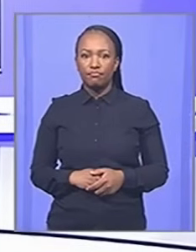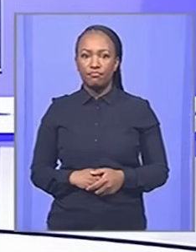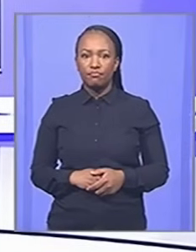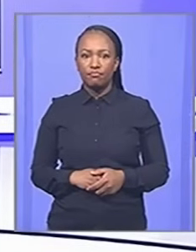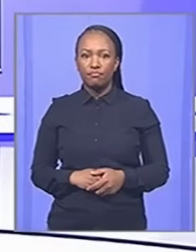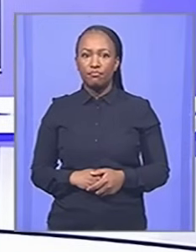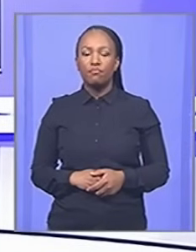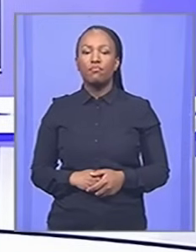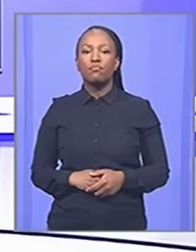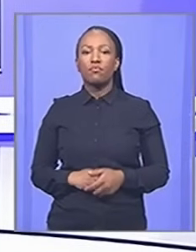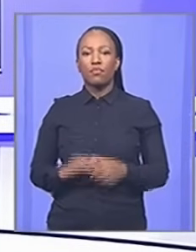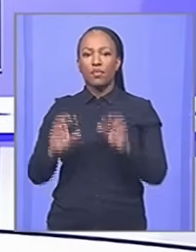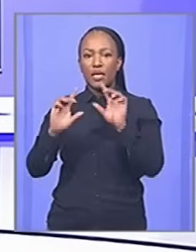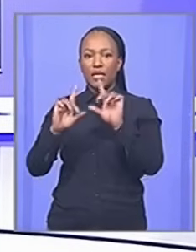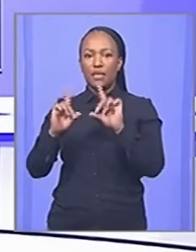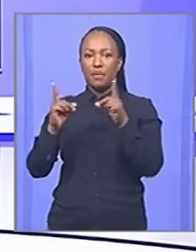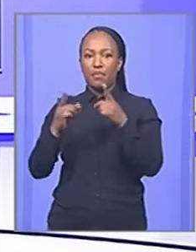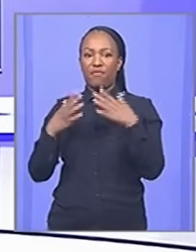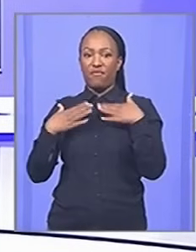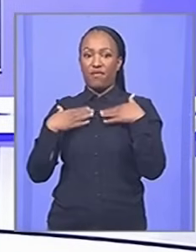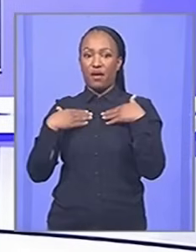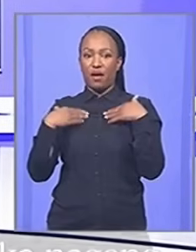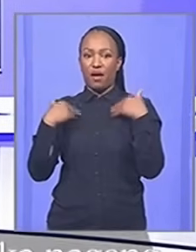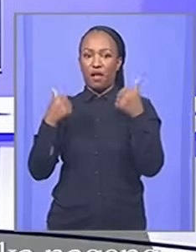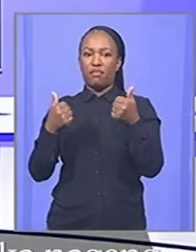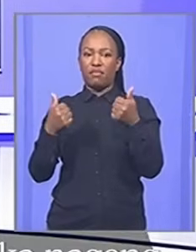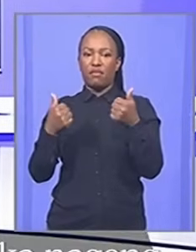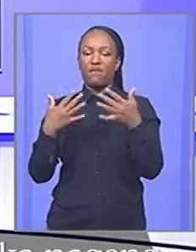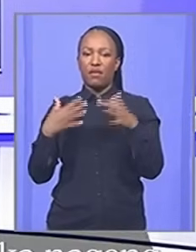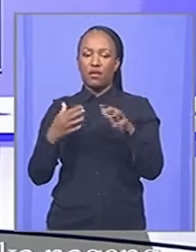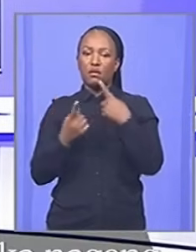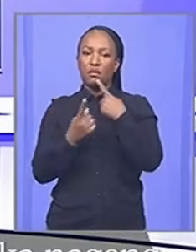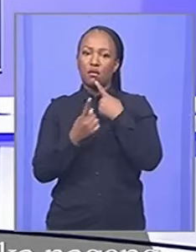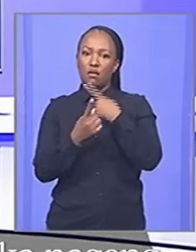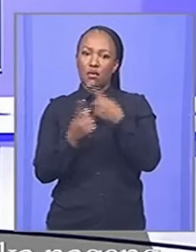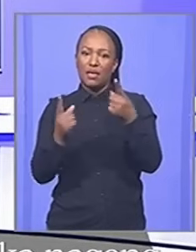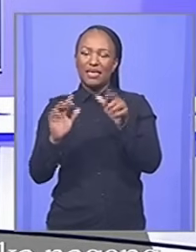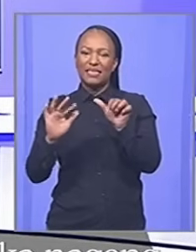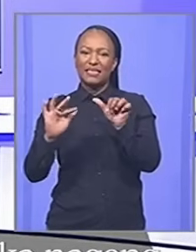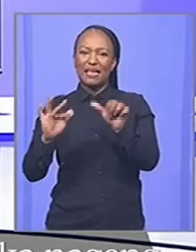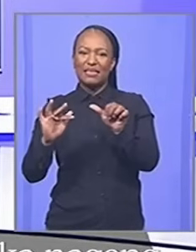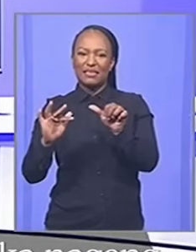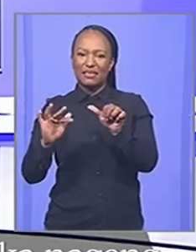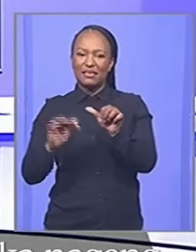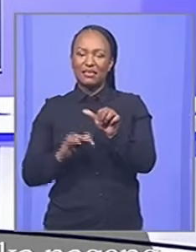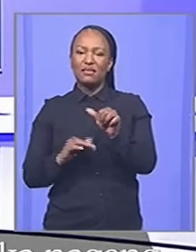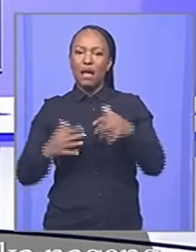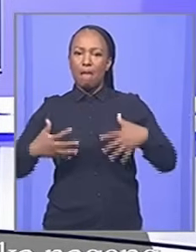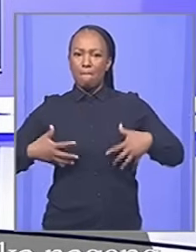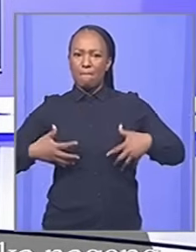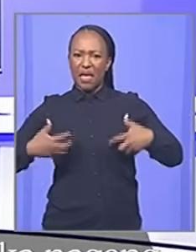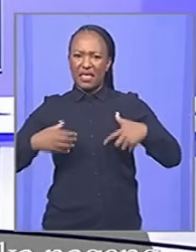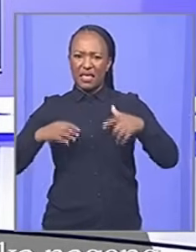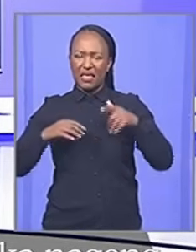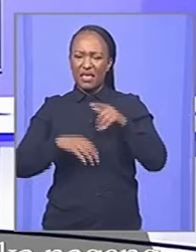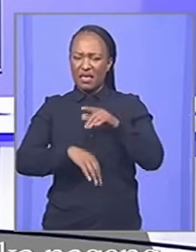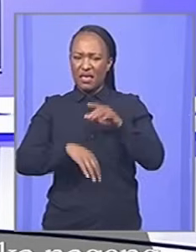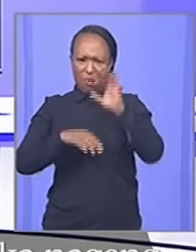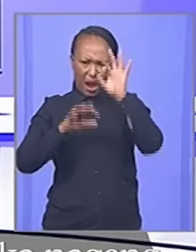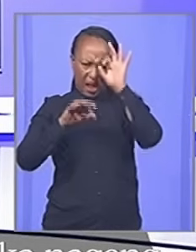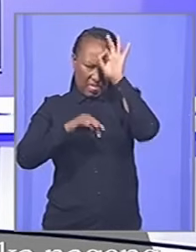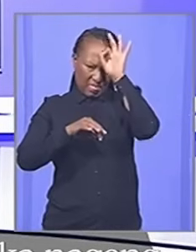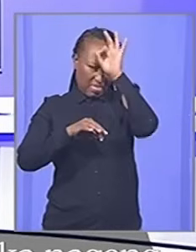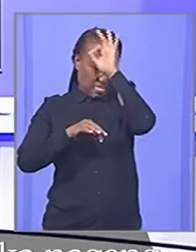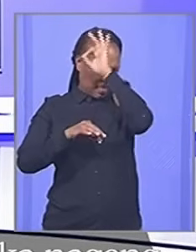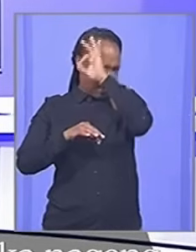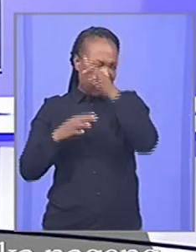Kgoro ya maphelo e tsebagaditše ka ga diphetetšo tše dingwe tše tshela tša go amantšhwa le monkeypox ka mononageng gomme seo se tliša